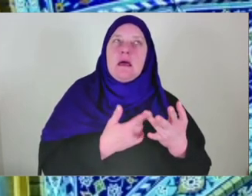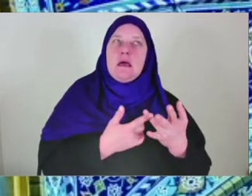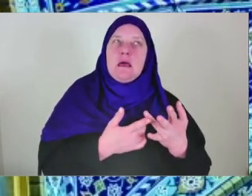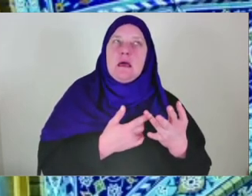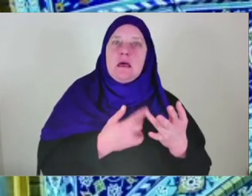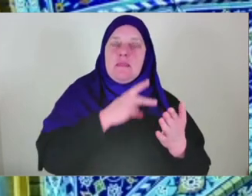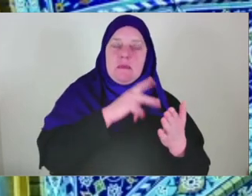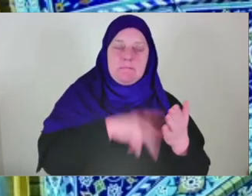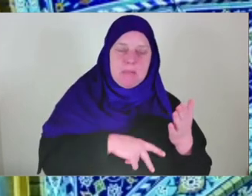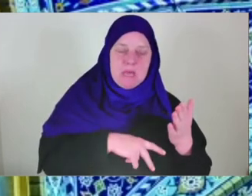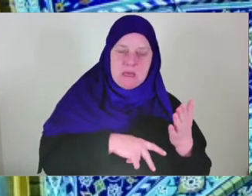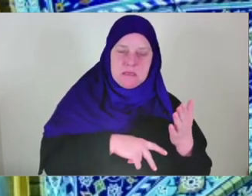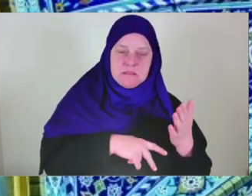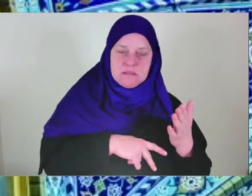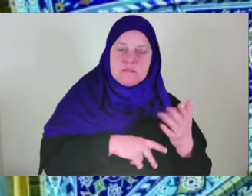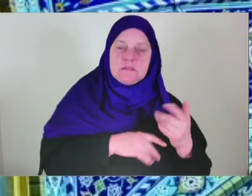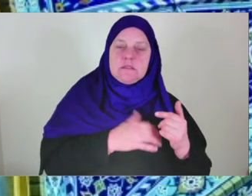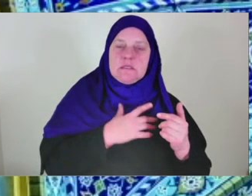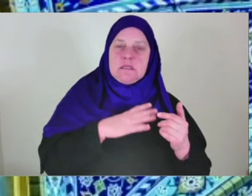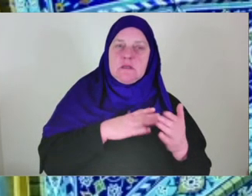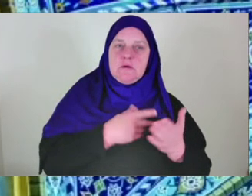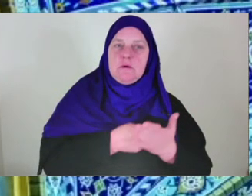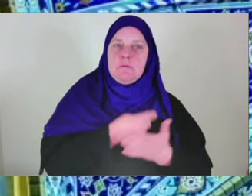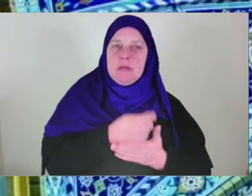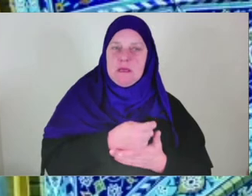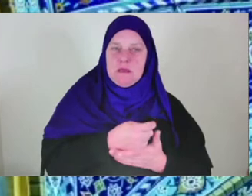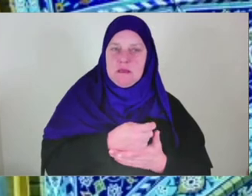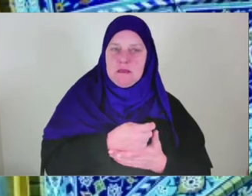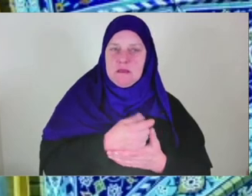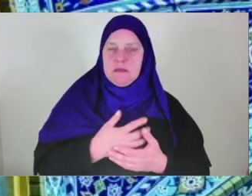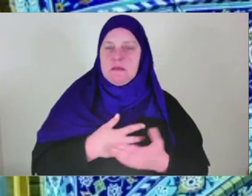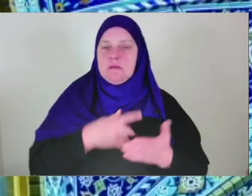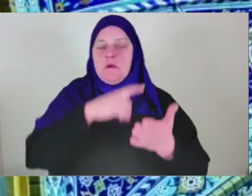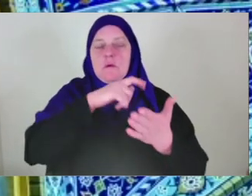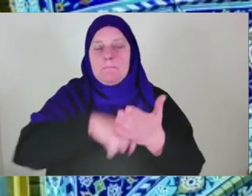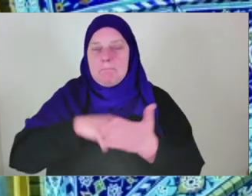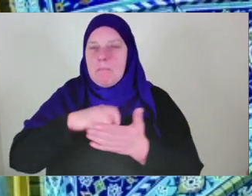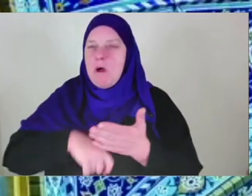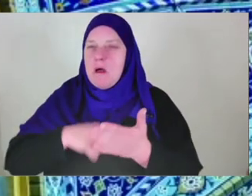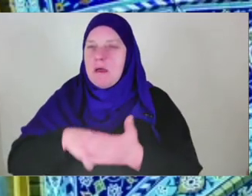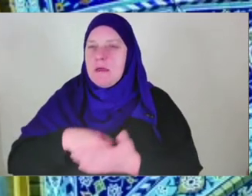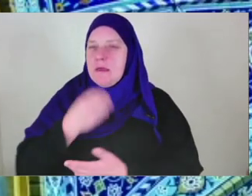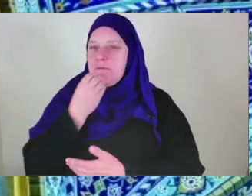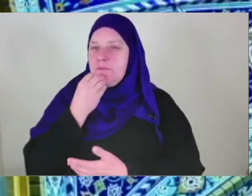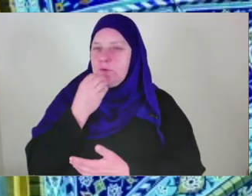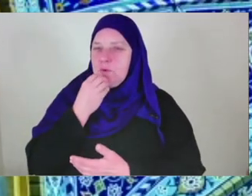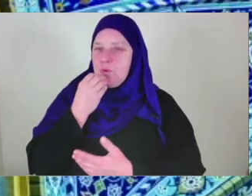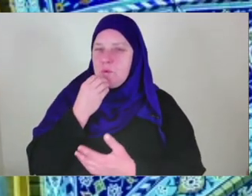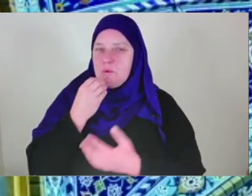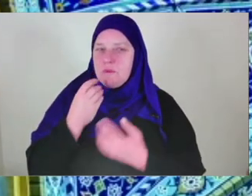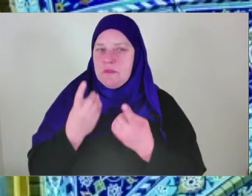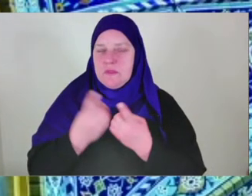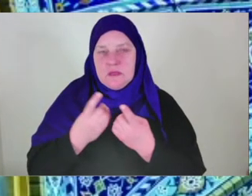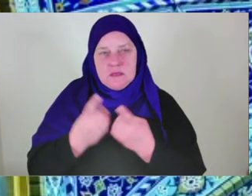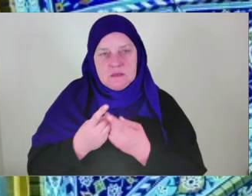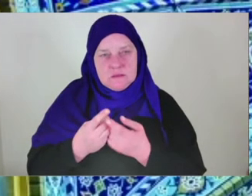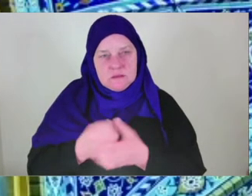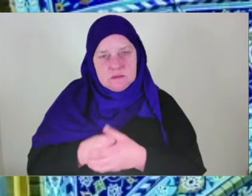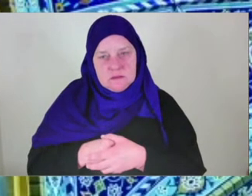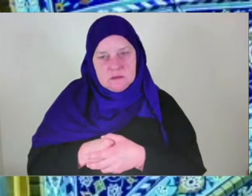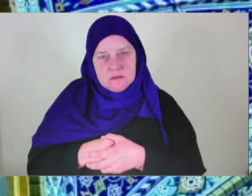food items for home. This is the area that I said almost applies to everybody. It's very common that when you buy, you don't buy